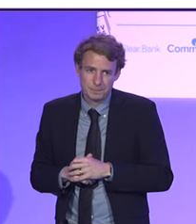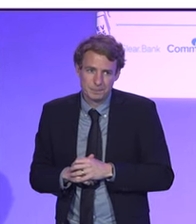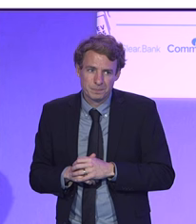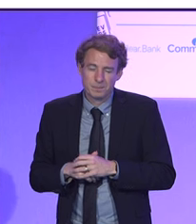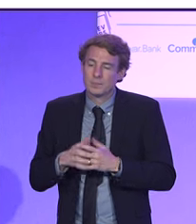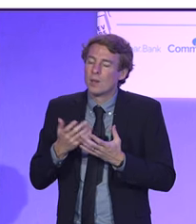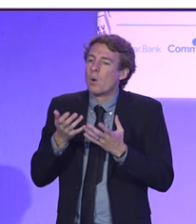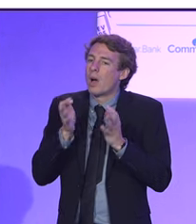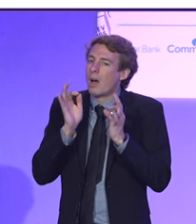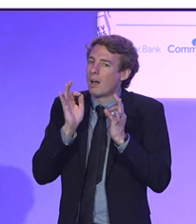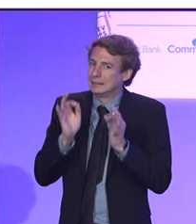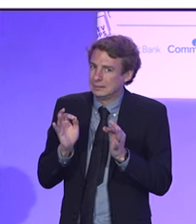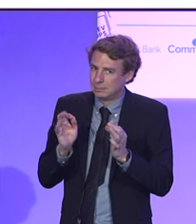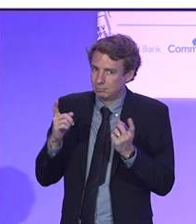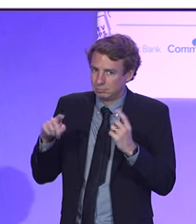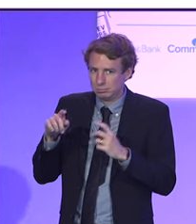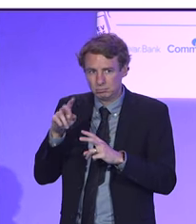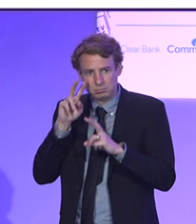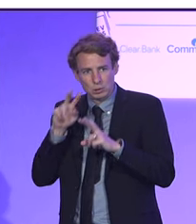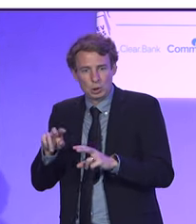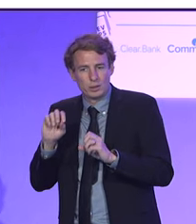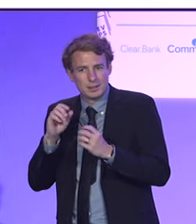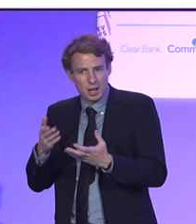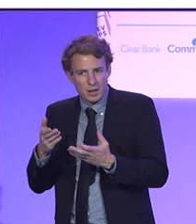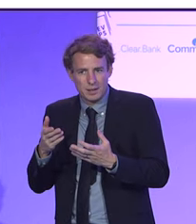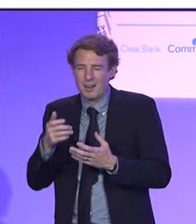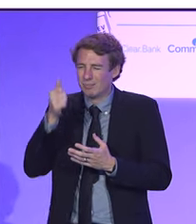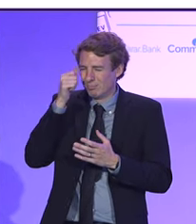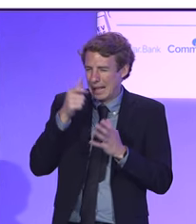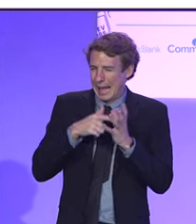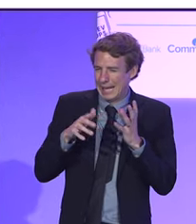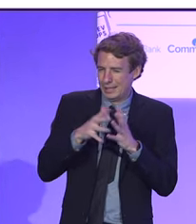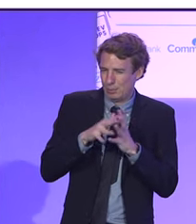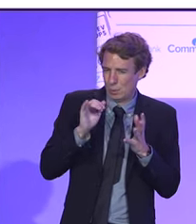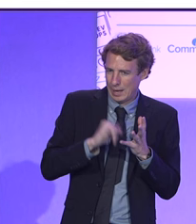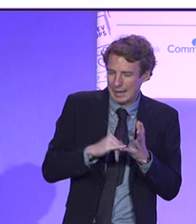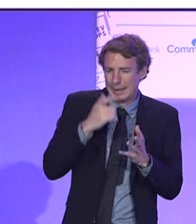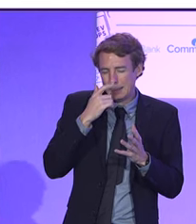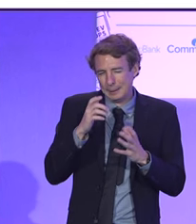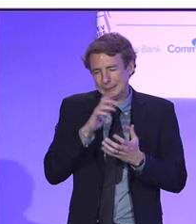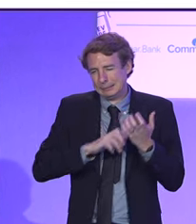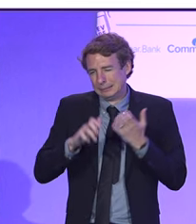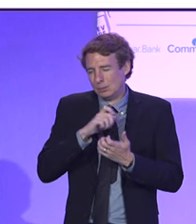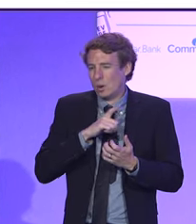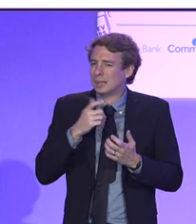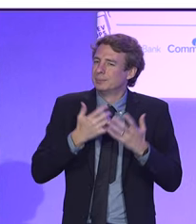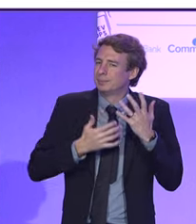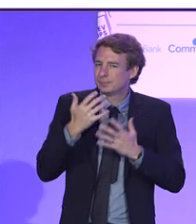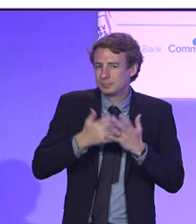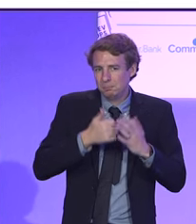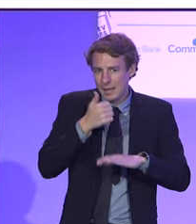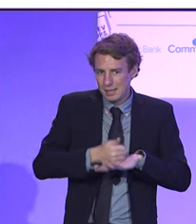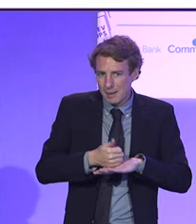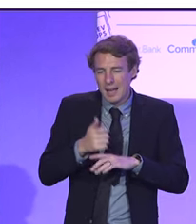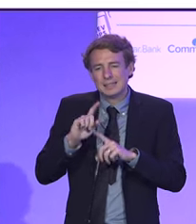at the service and to some extent also database is a bit more complicated for the database because there are different metrics you have to take into account. But